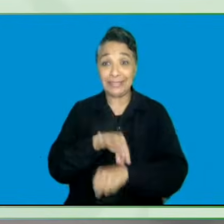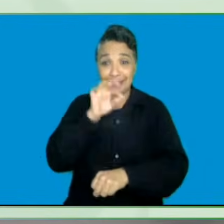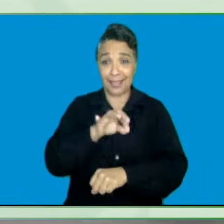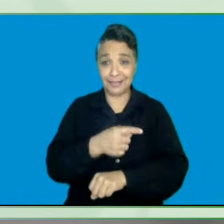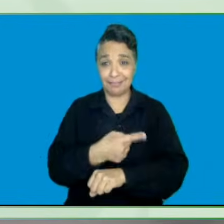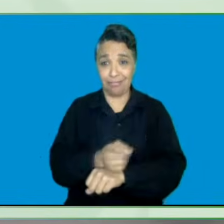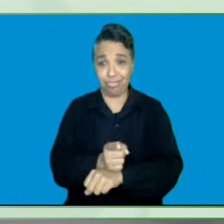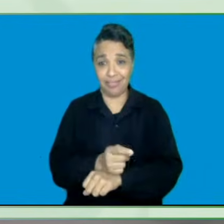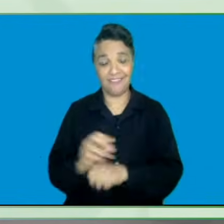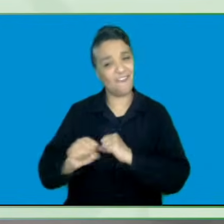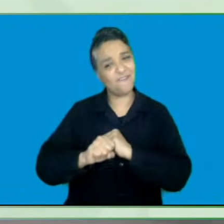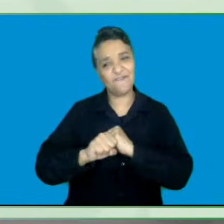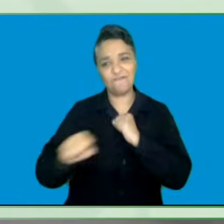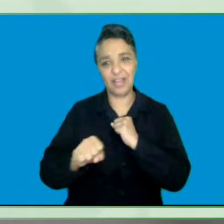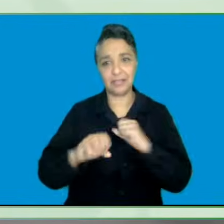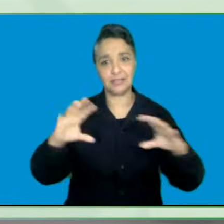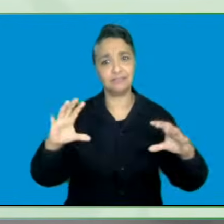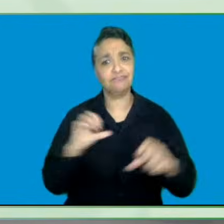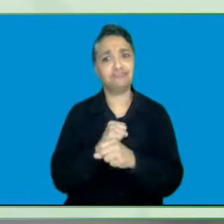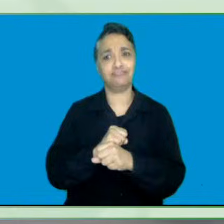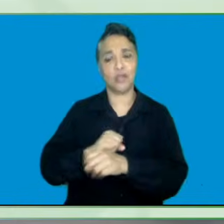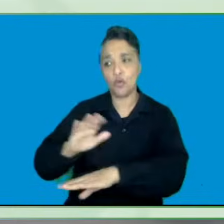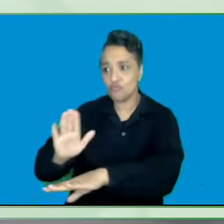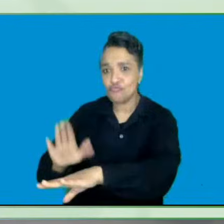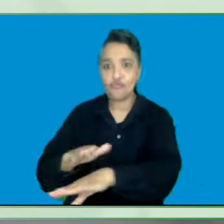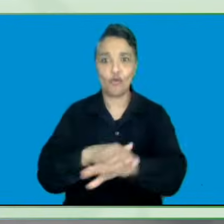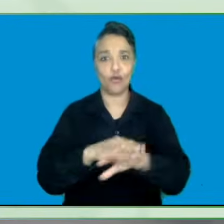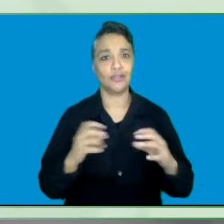a very quick call to action from you, and we will end